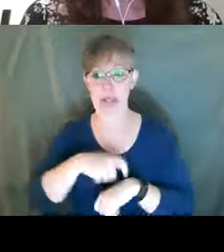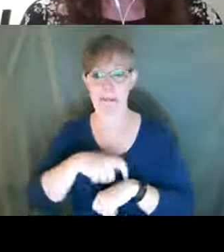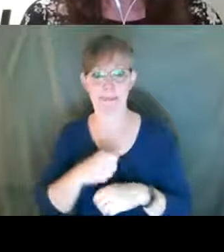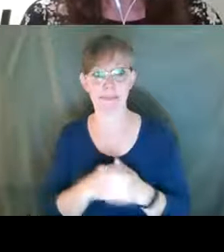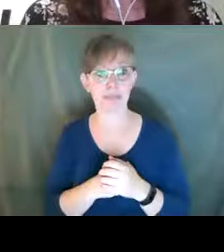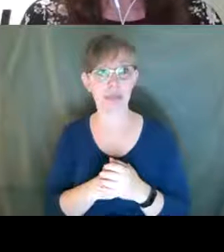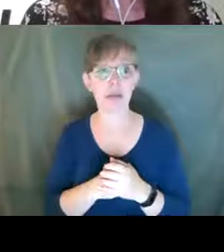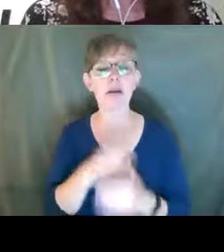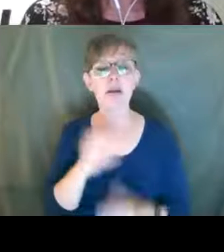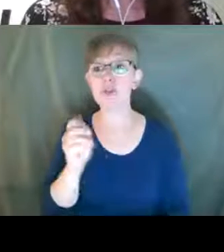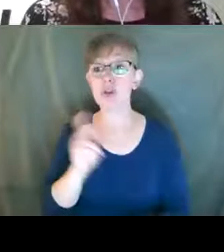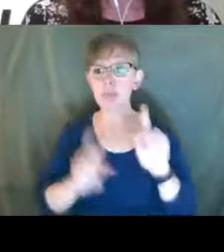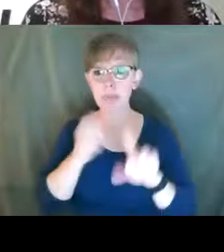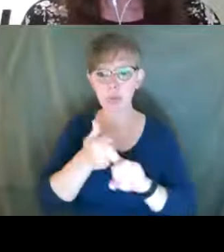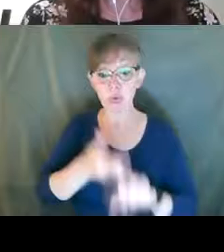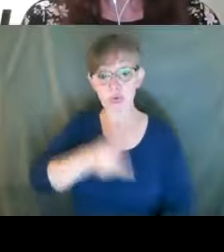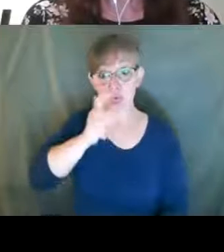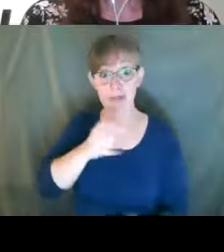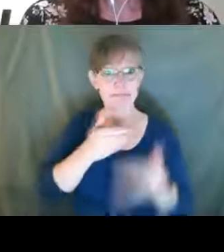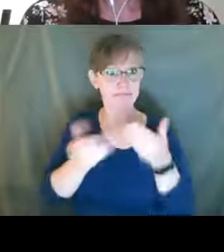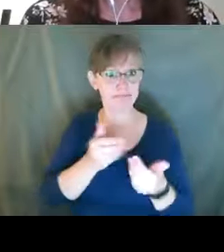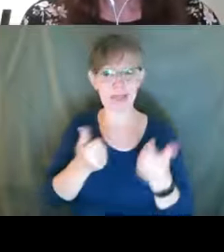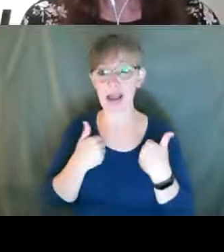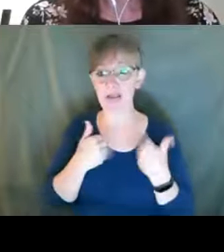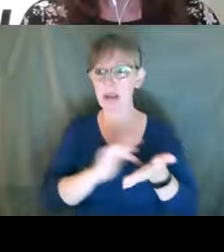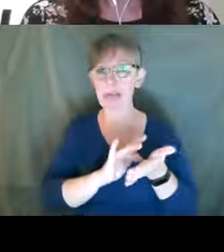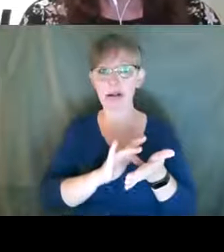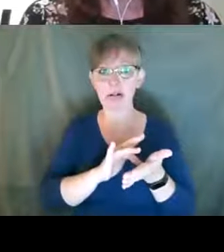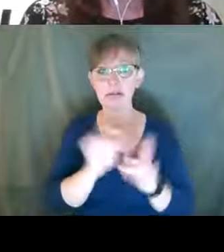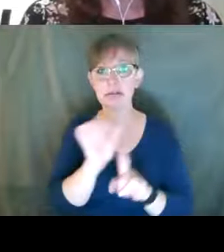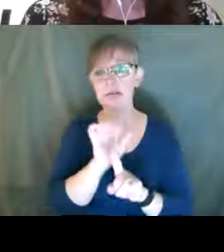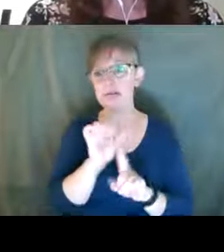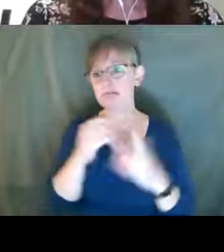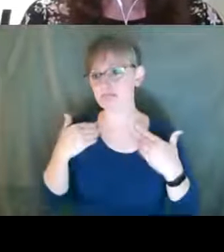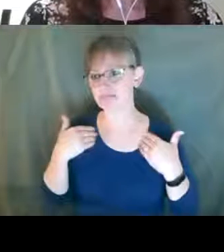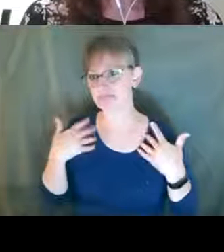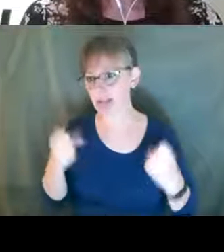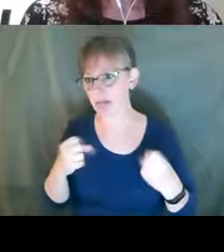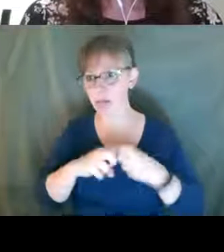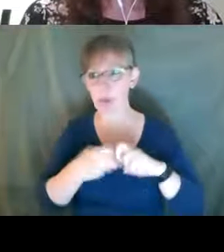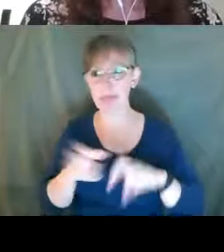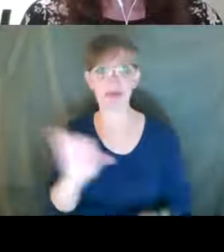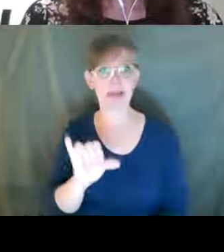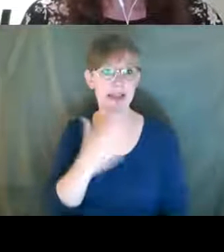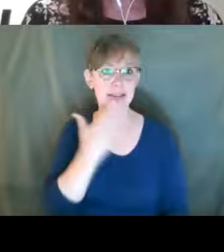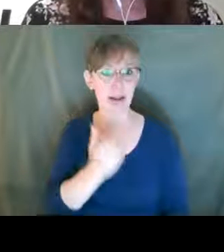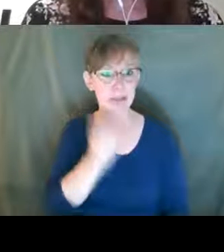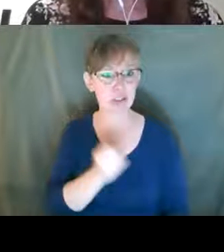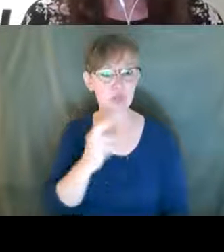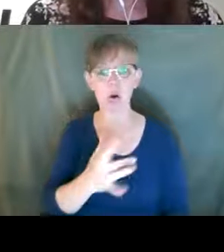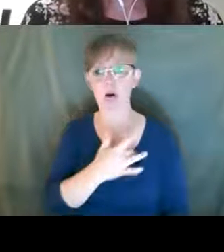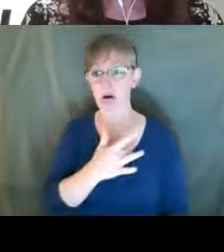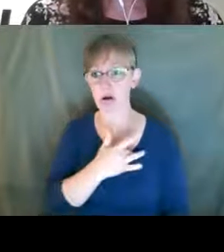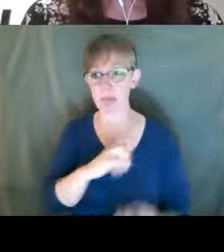drink despite having a medical condition that drinking can exacerbate, like diabetes or heart disease, or who